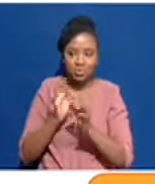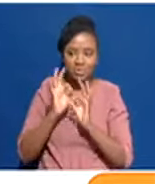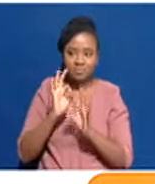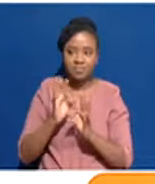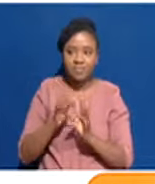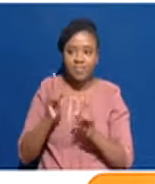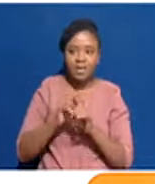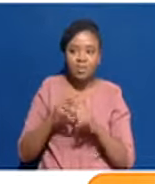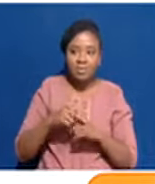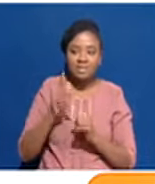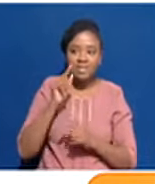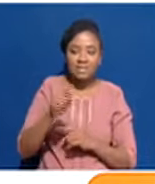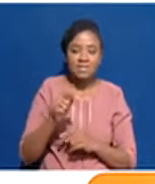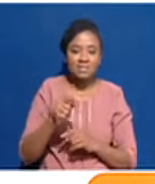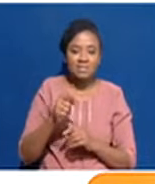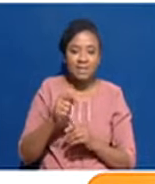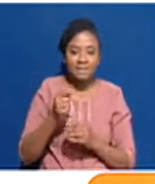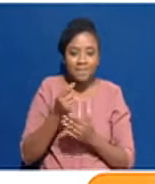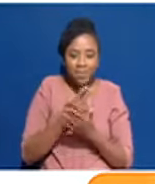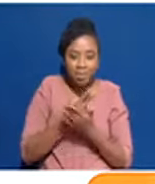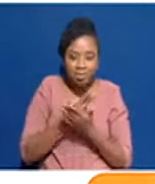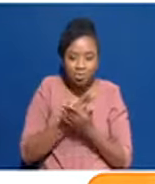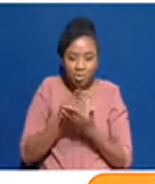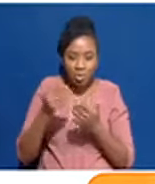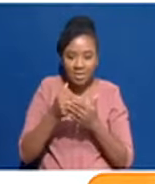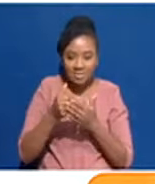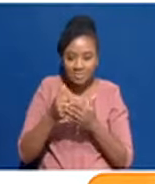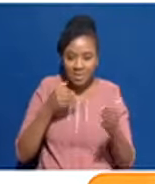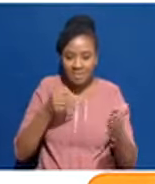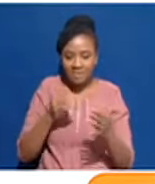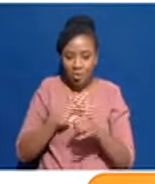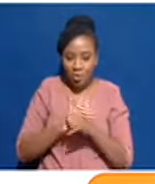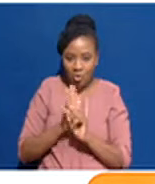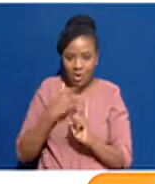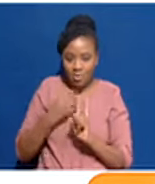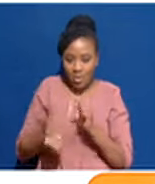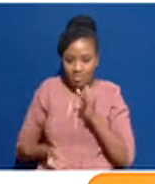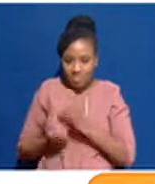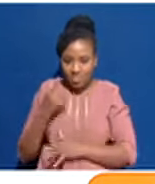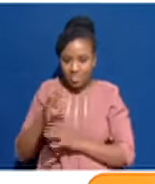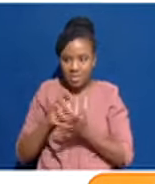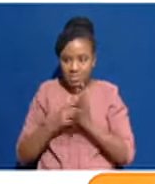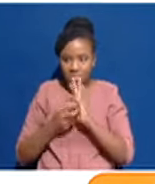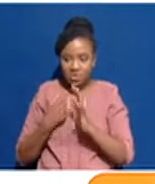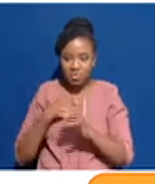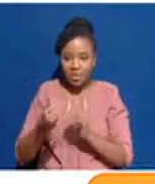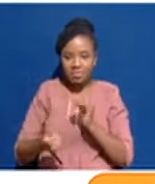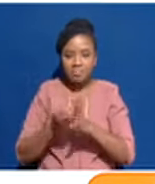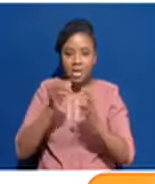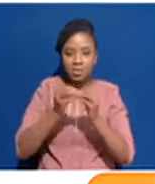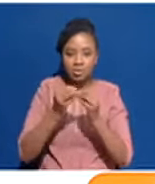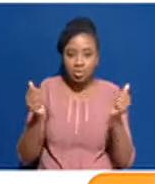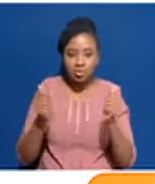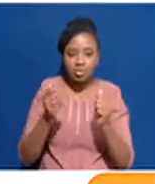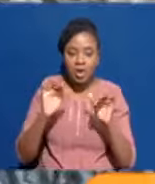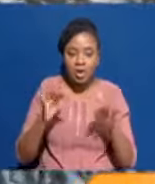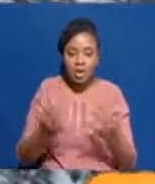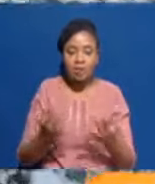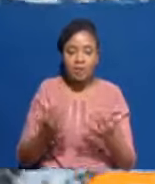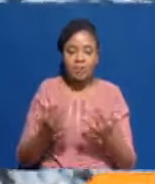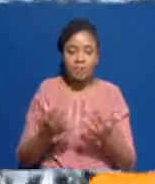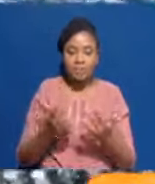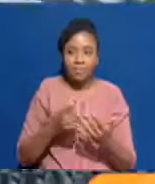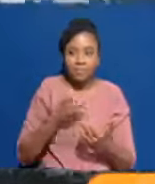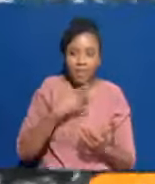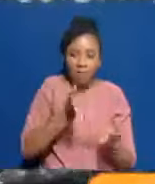of 2020, like 2 weeks just before COVID. We came about with this solution where we have aggregated